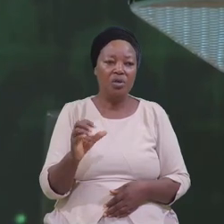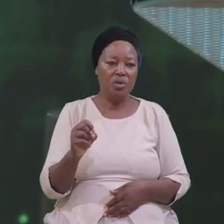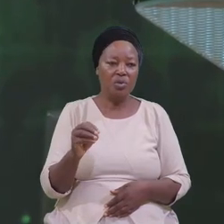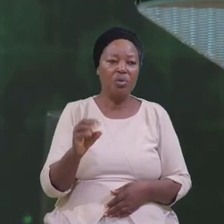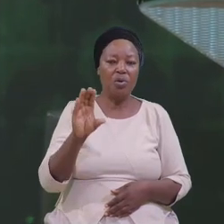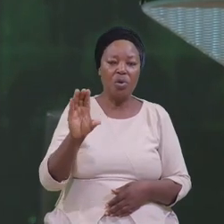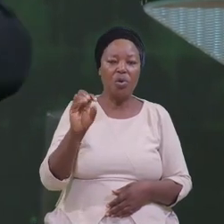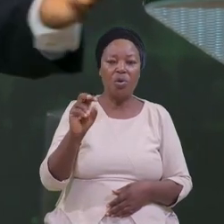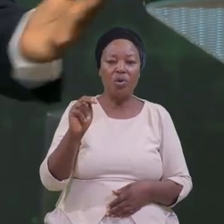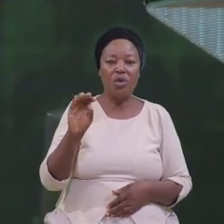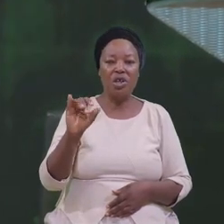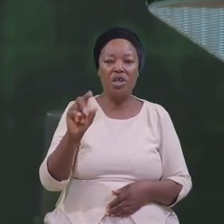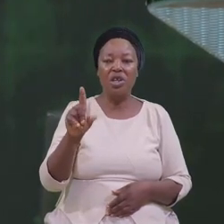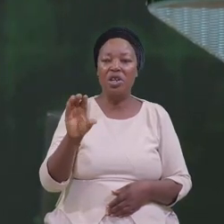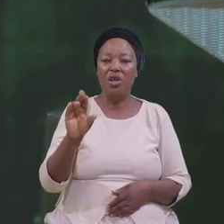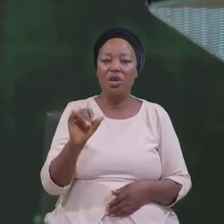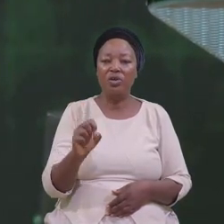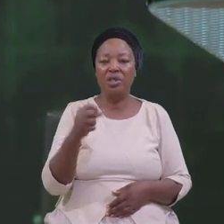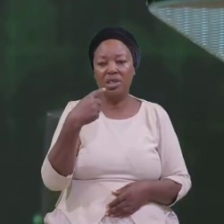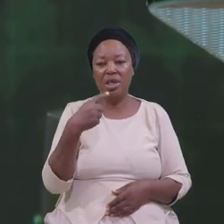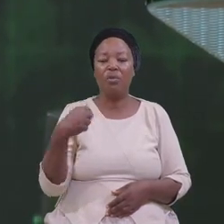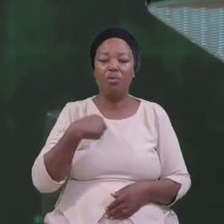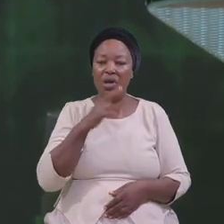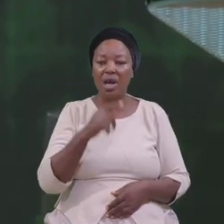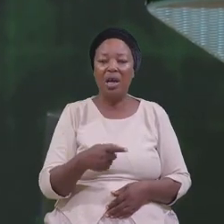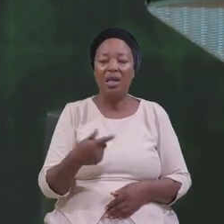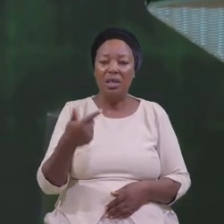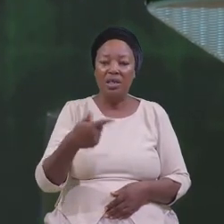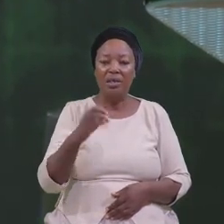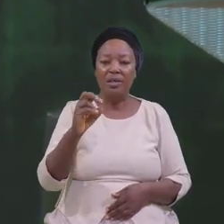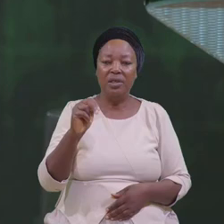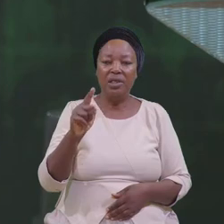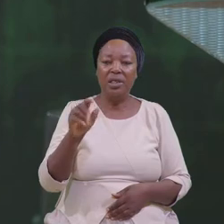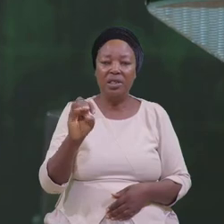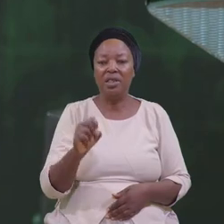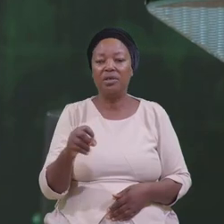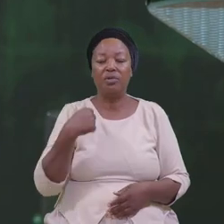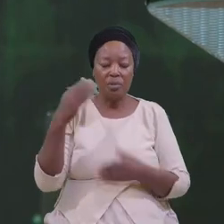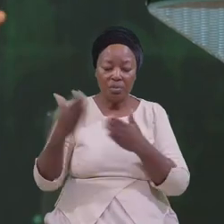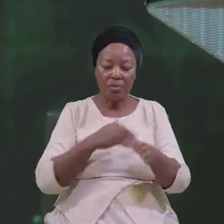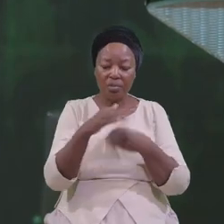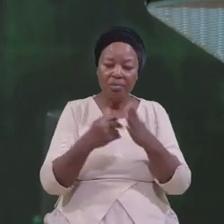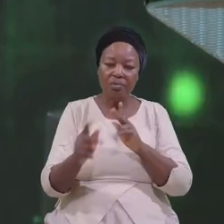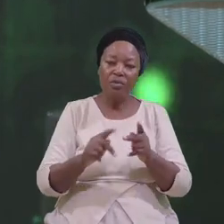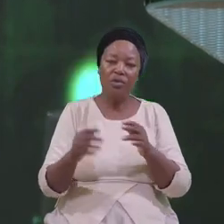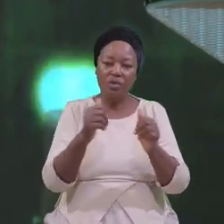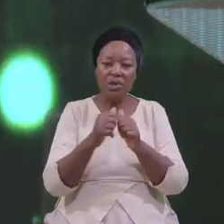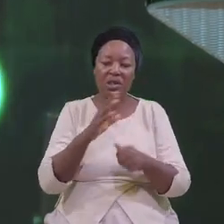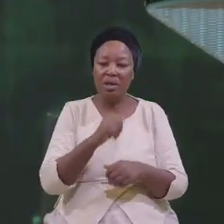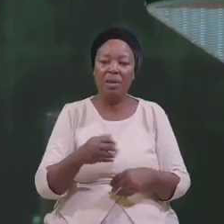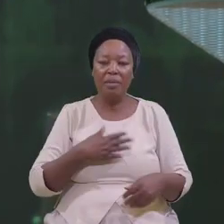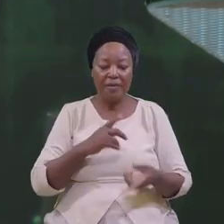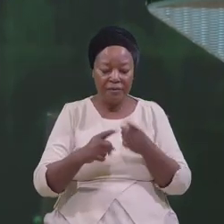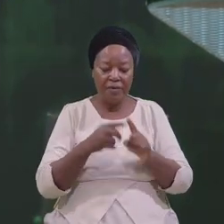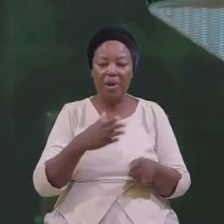we are Gentiles, we brought all these people together. They're my people, they're my relatives, they're my friends, they're my colleagues, and